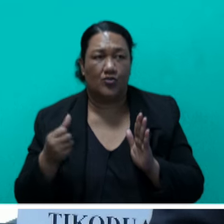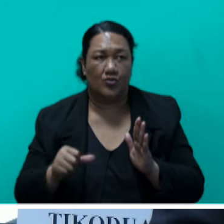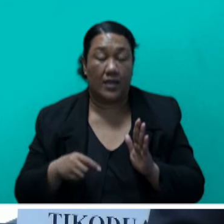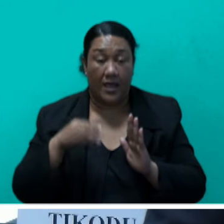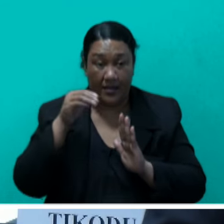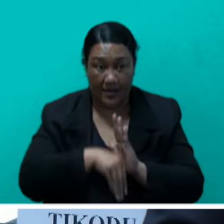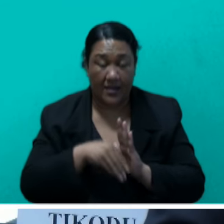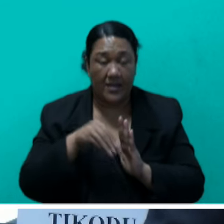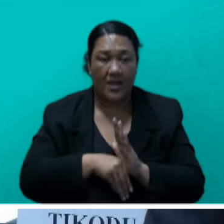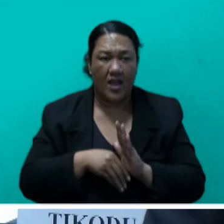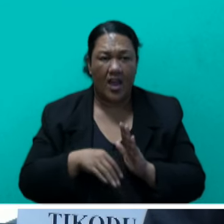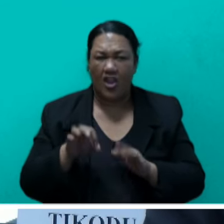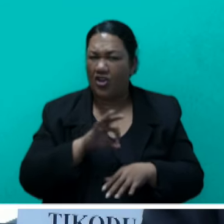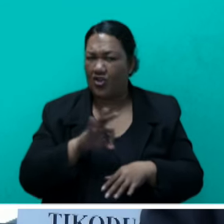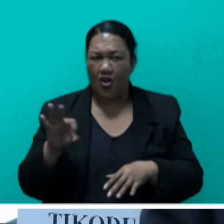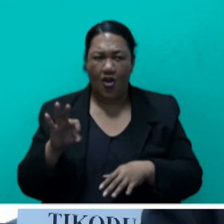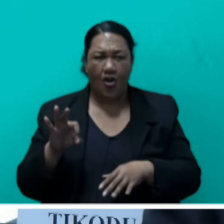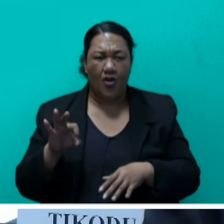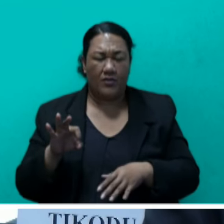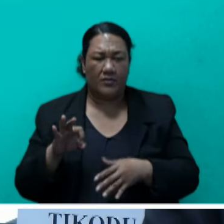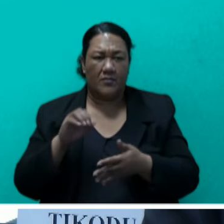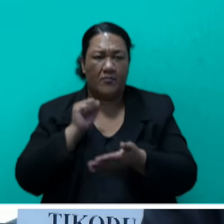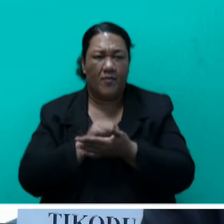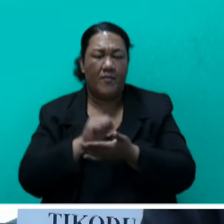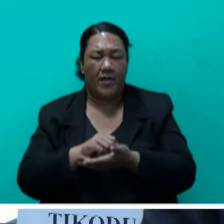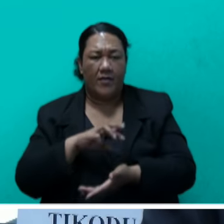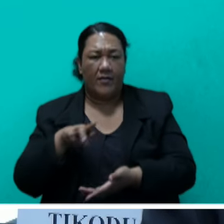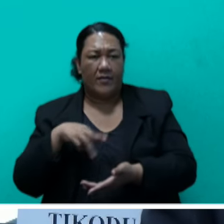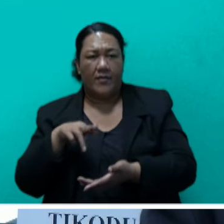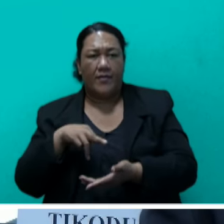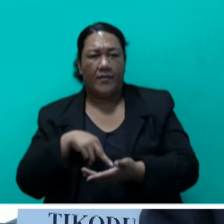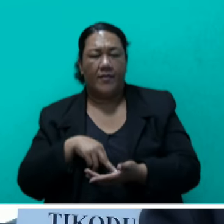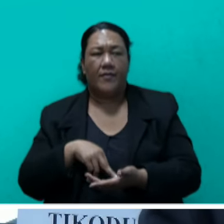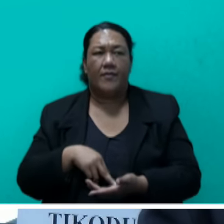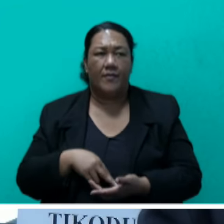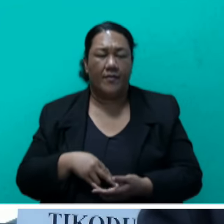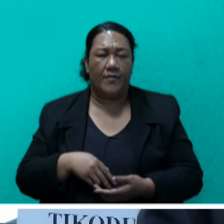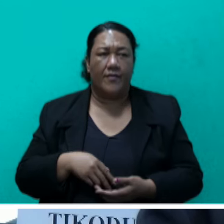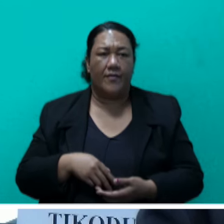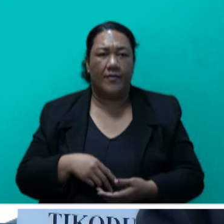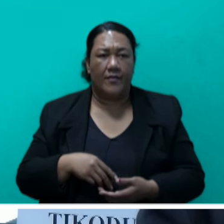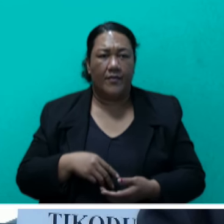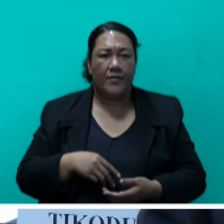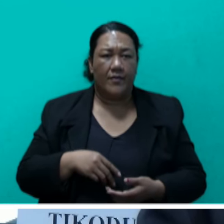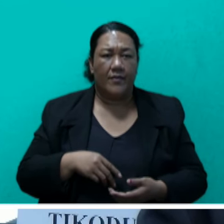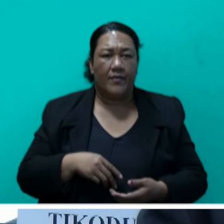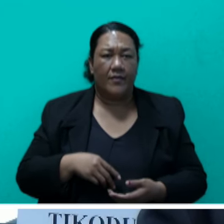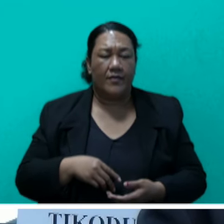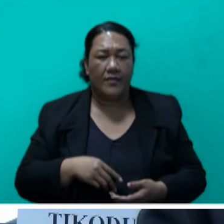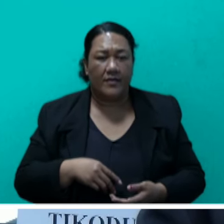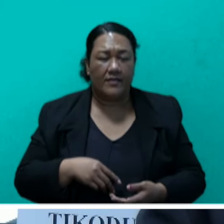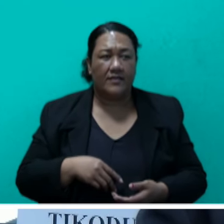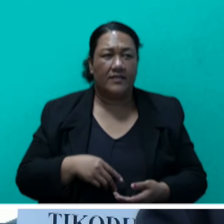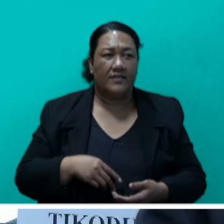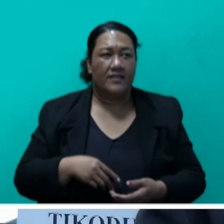merely a statistic. It represents a missed opportunity from the previous regime to bring back rail system